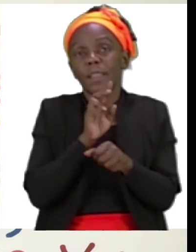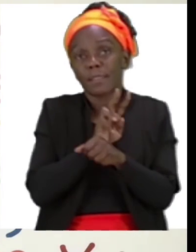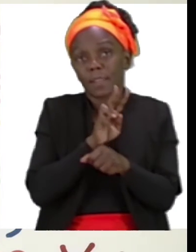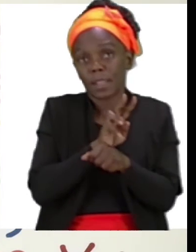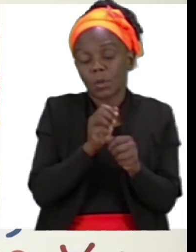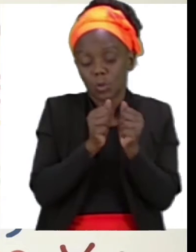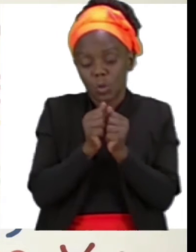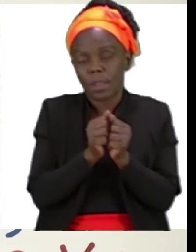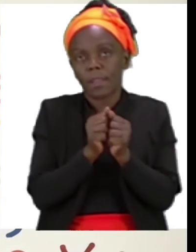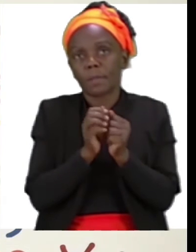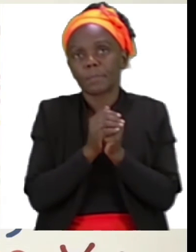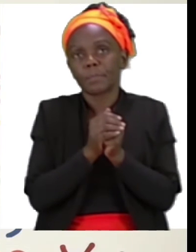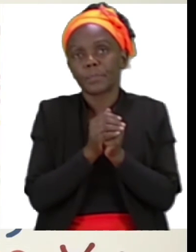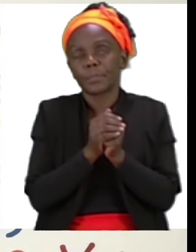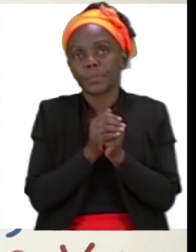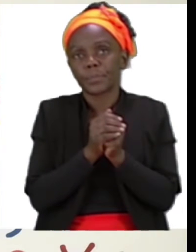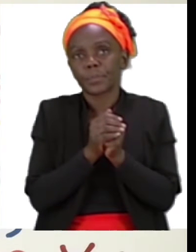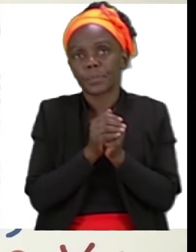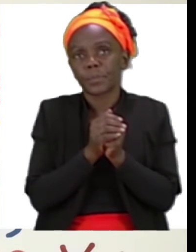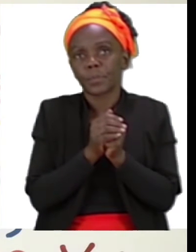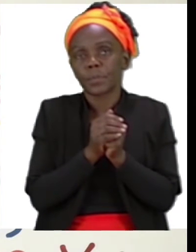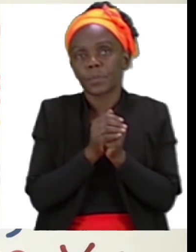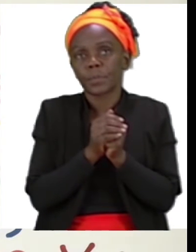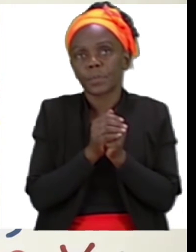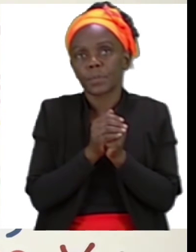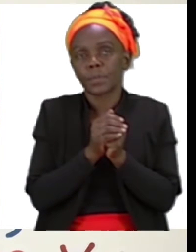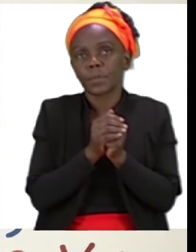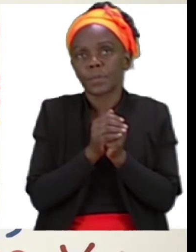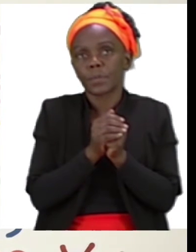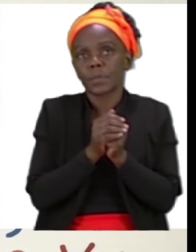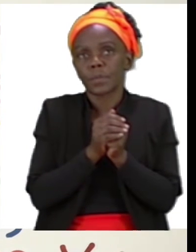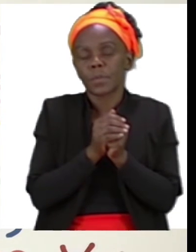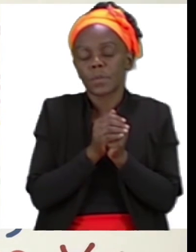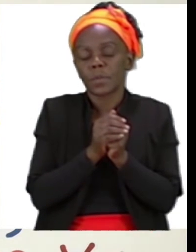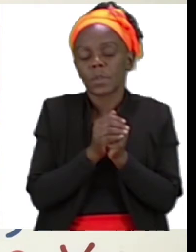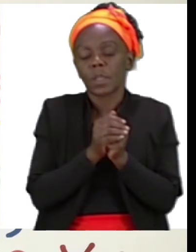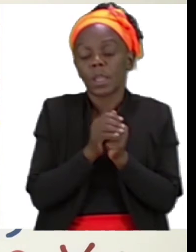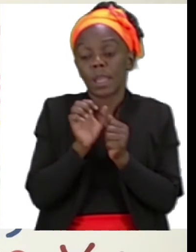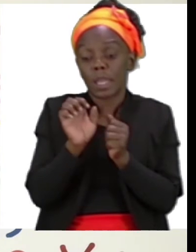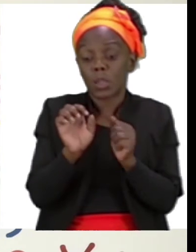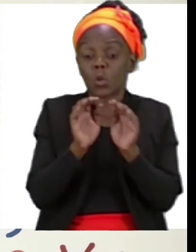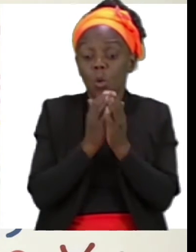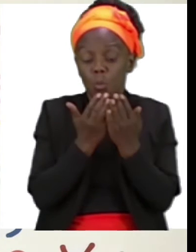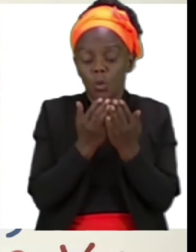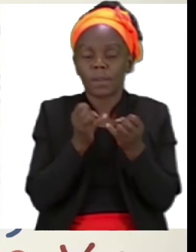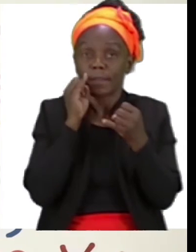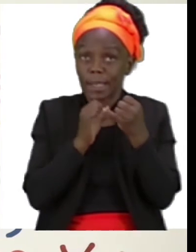together. Now, this one is the second one on my board, but it is the last one in your